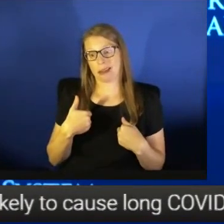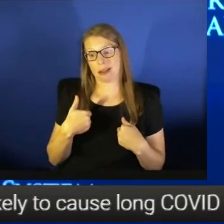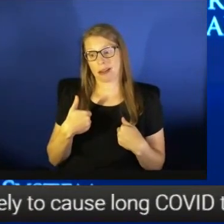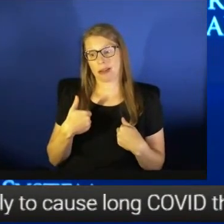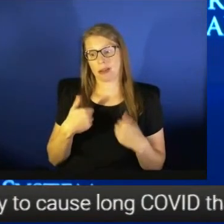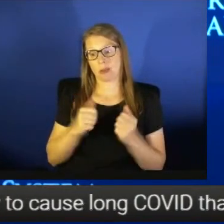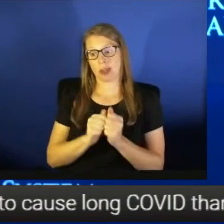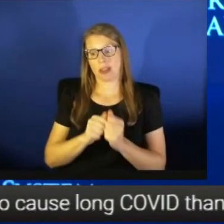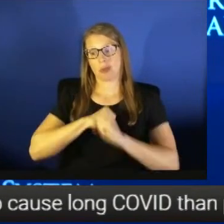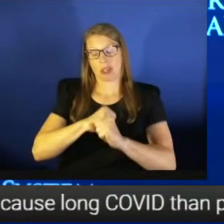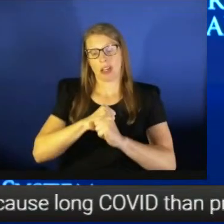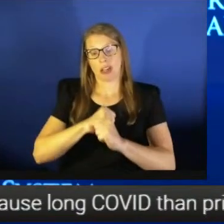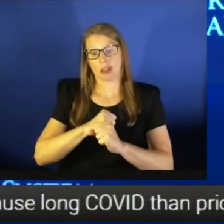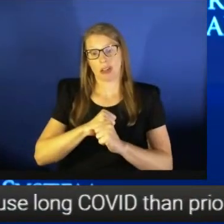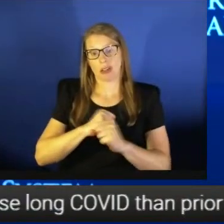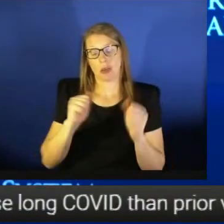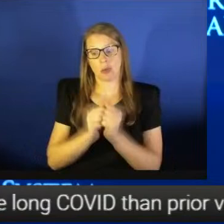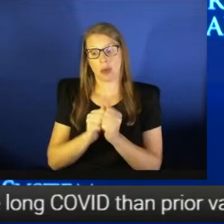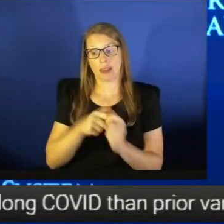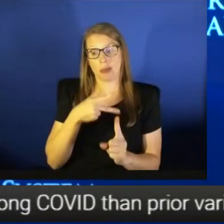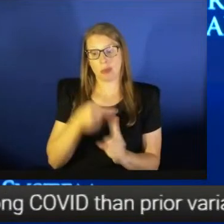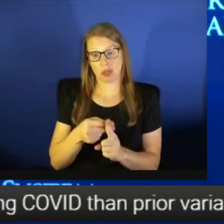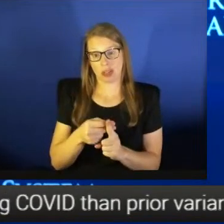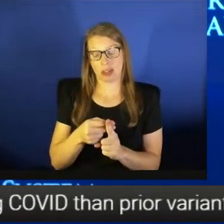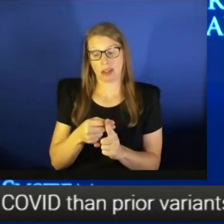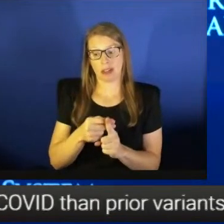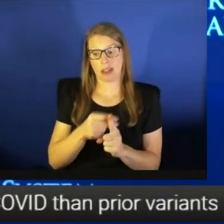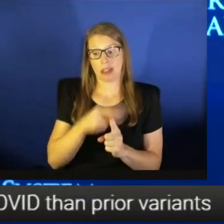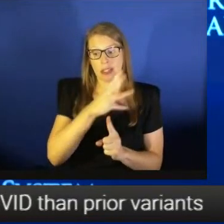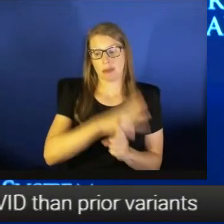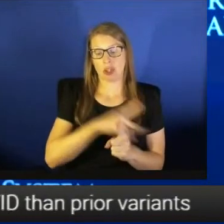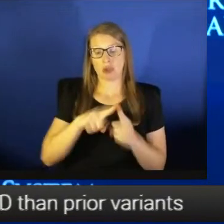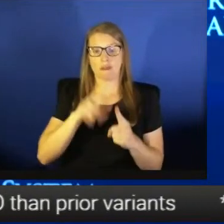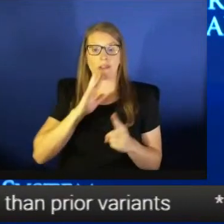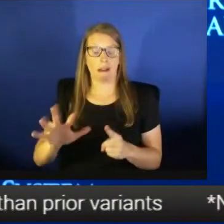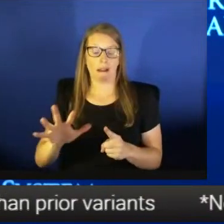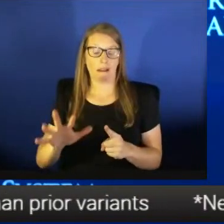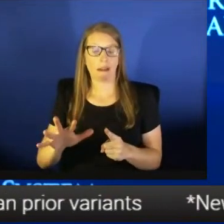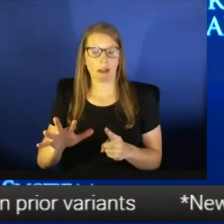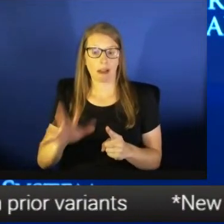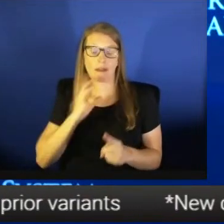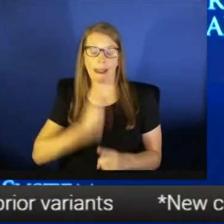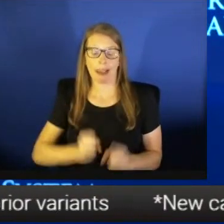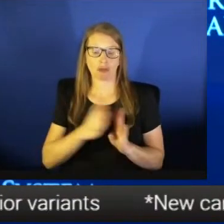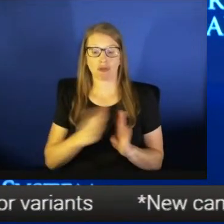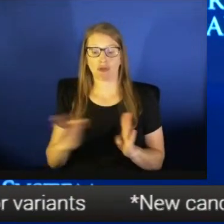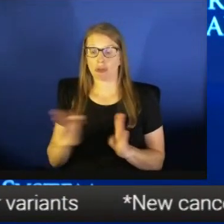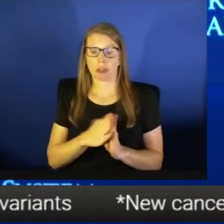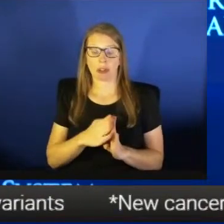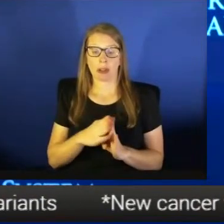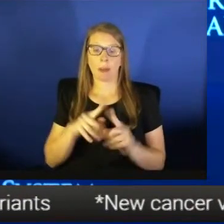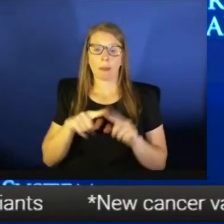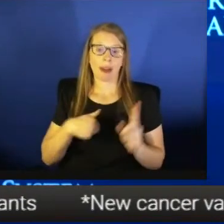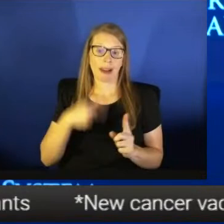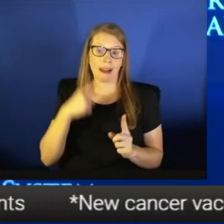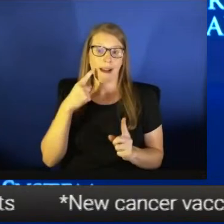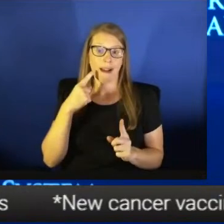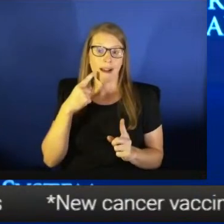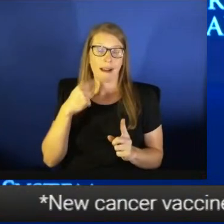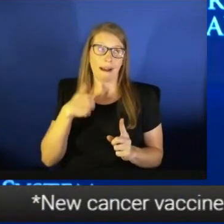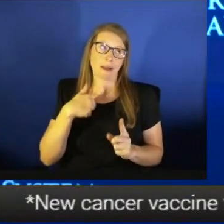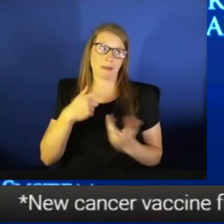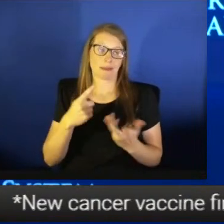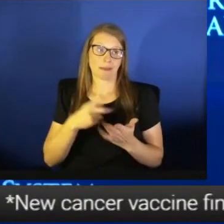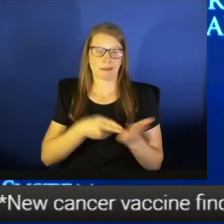protection with immunization in the 6 month to 5 year age range. But I honestly